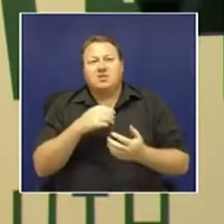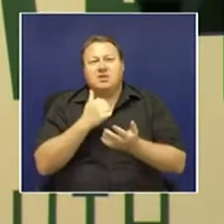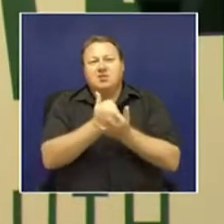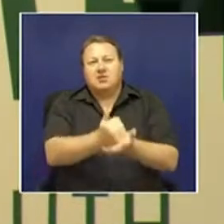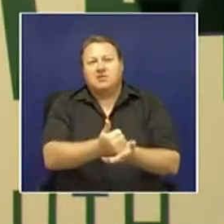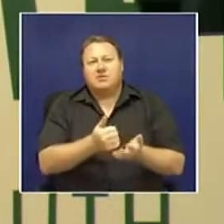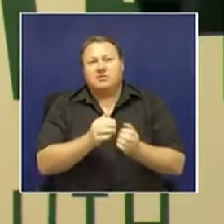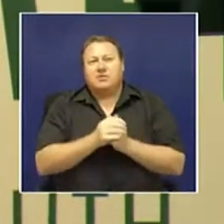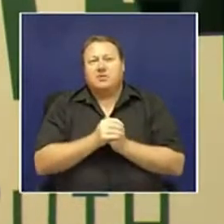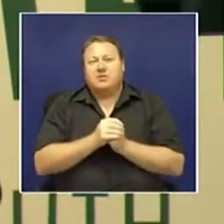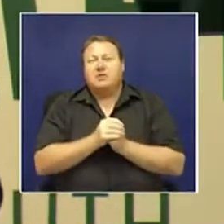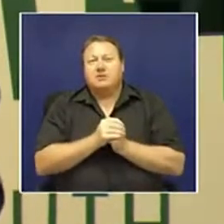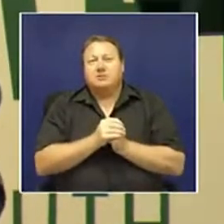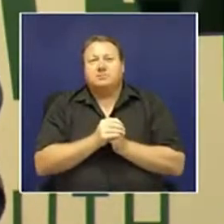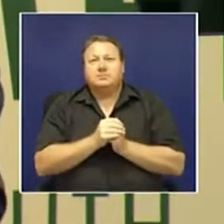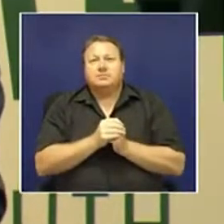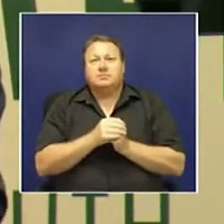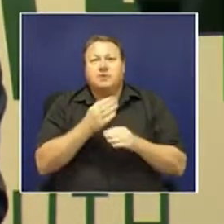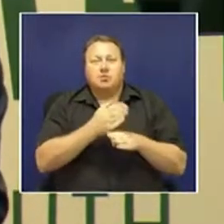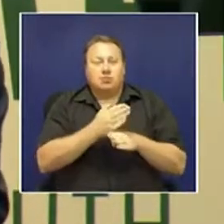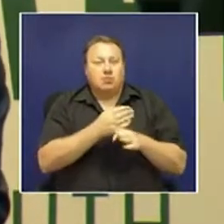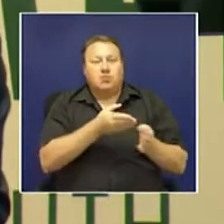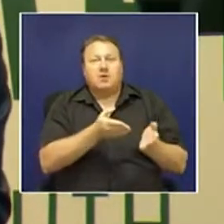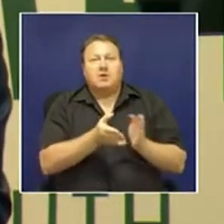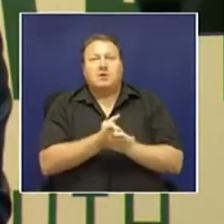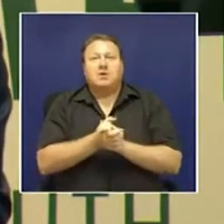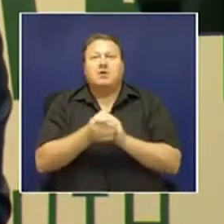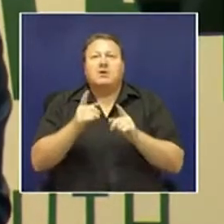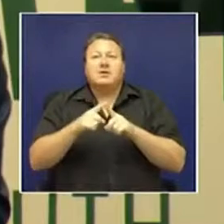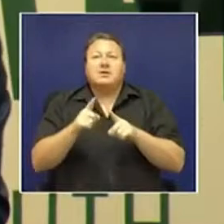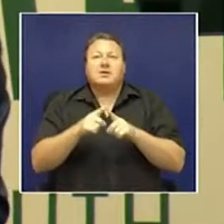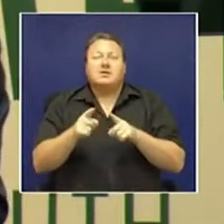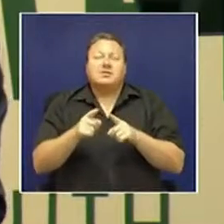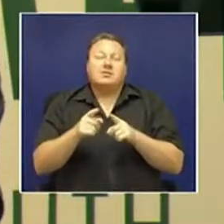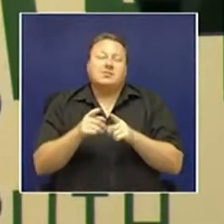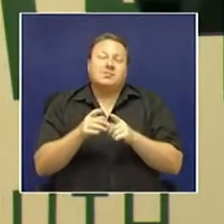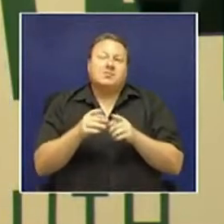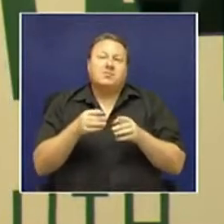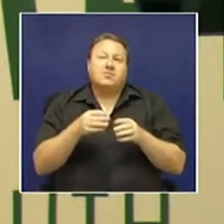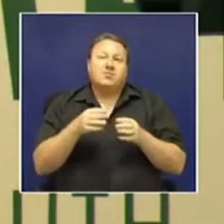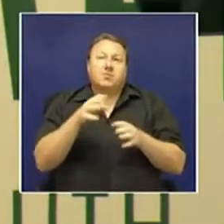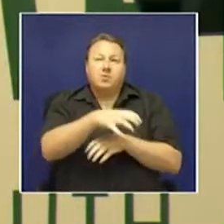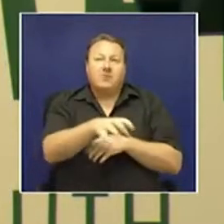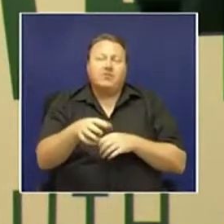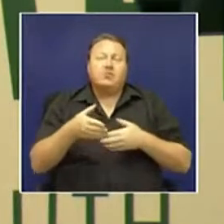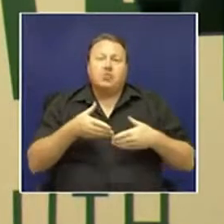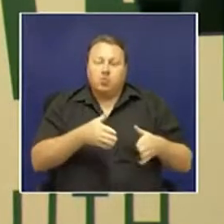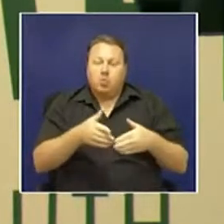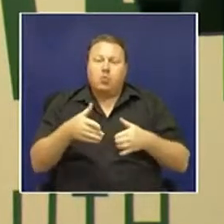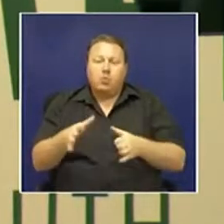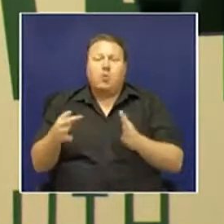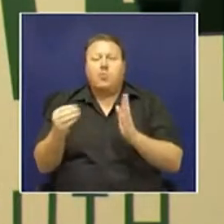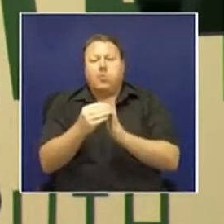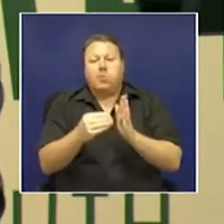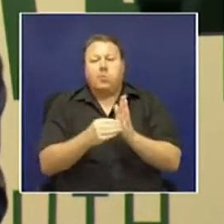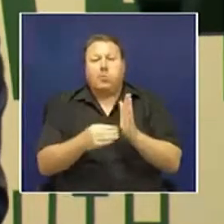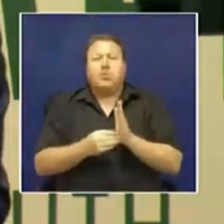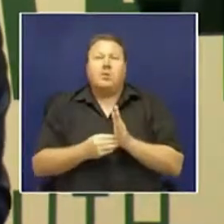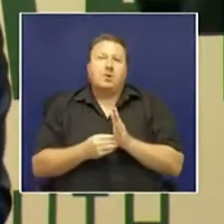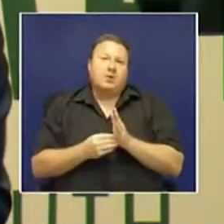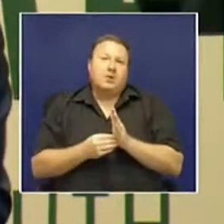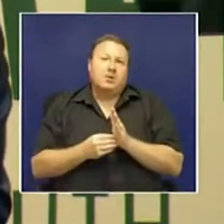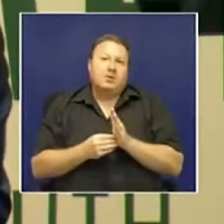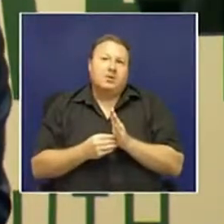1.5 billion is added to provincial roads maintenance grant in the 26-27 to fund the carry-through costs